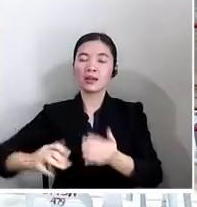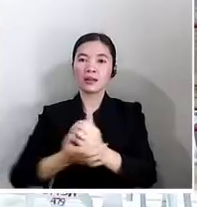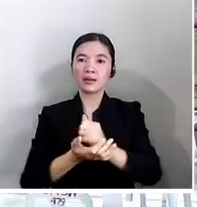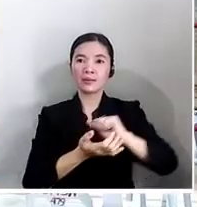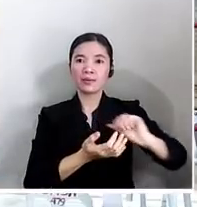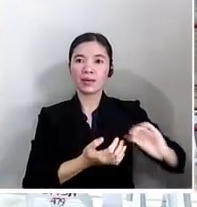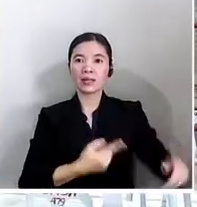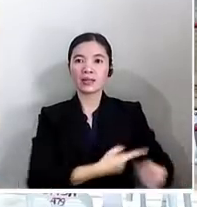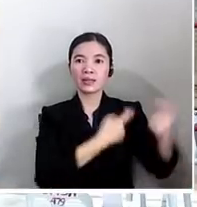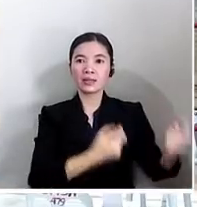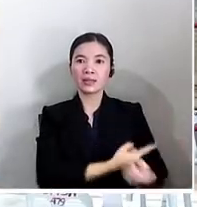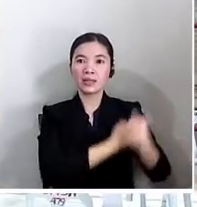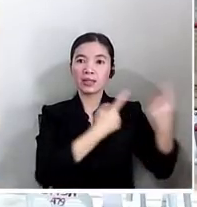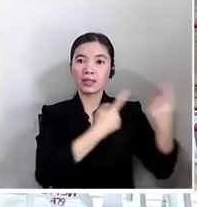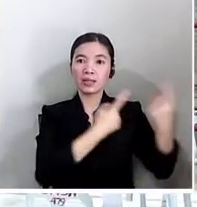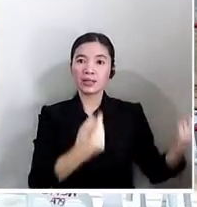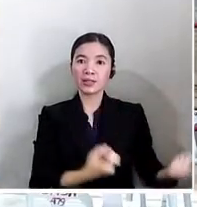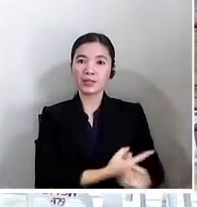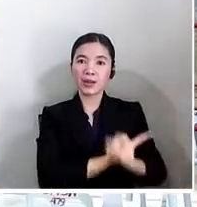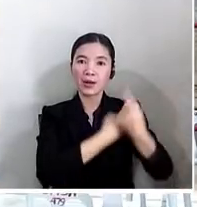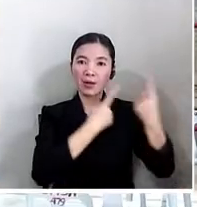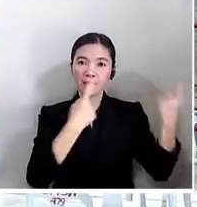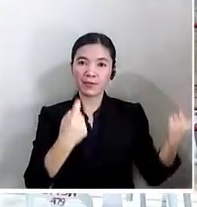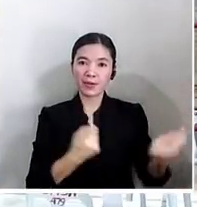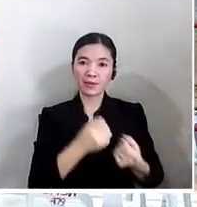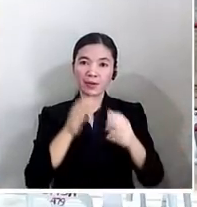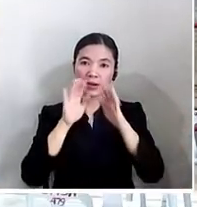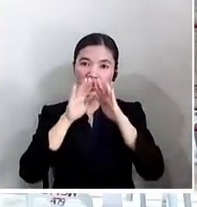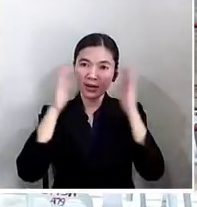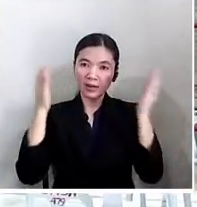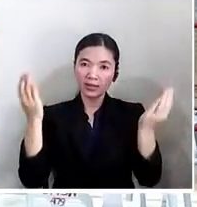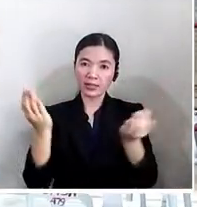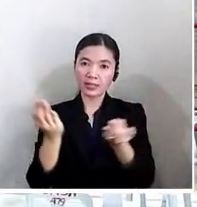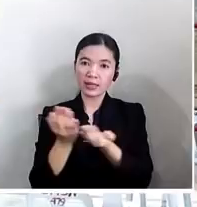the sins of the world,